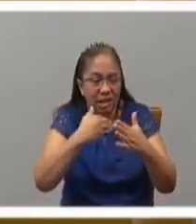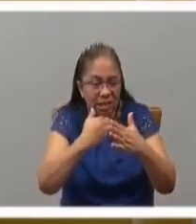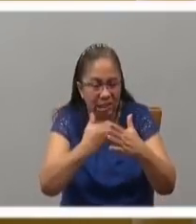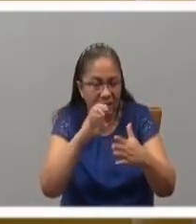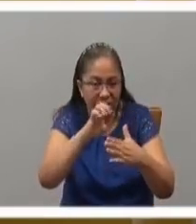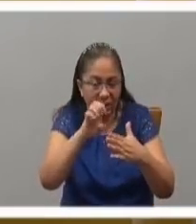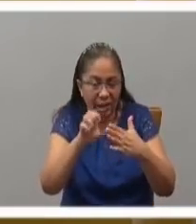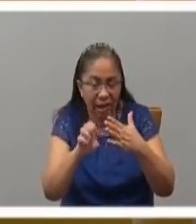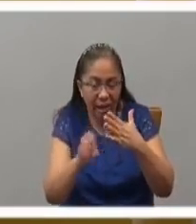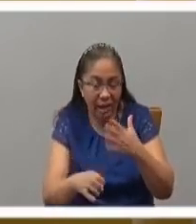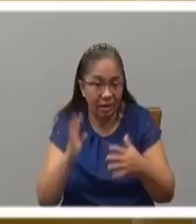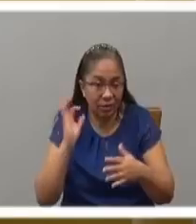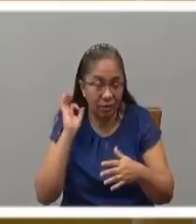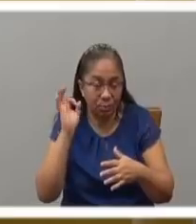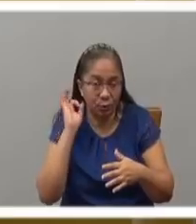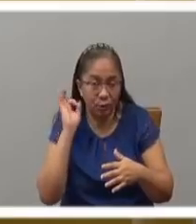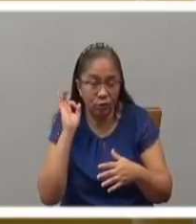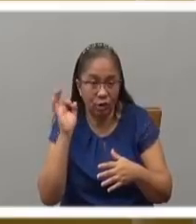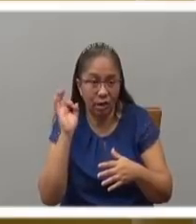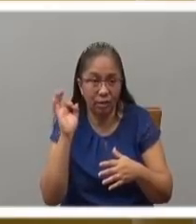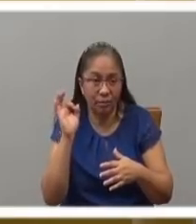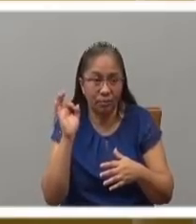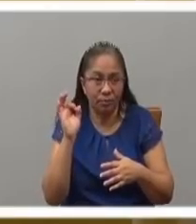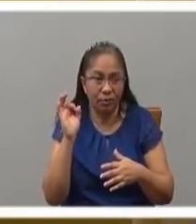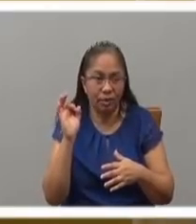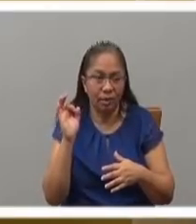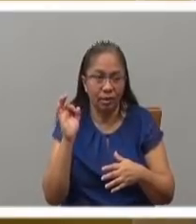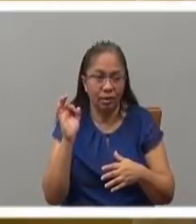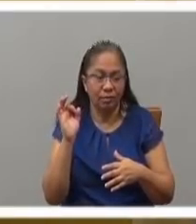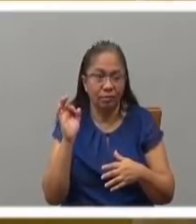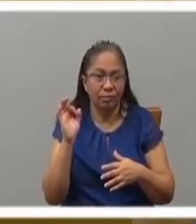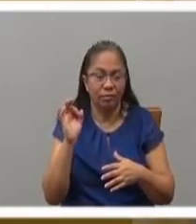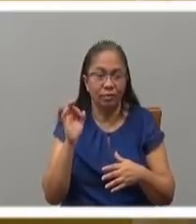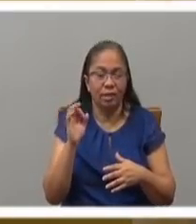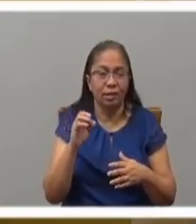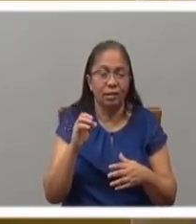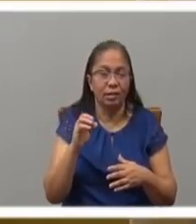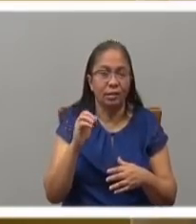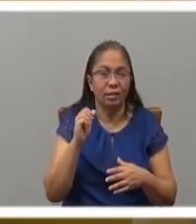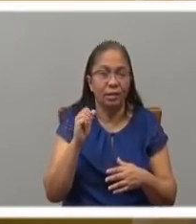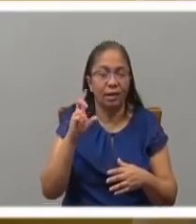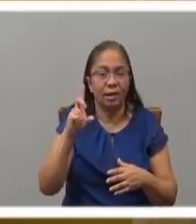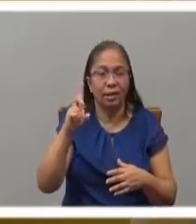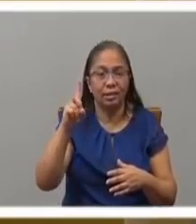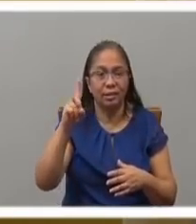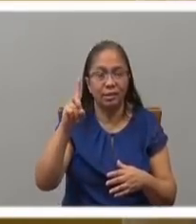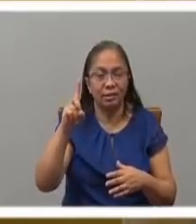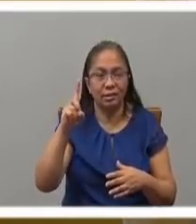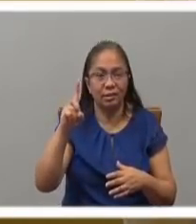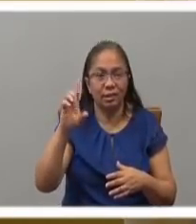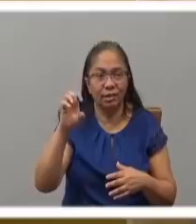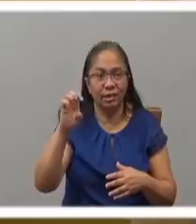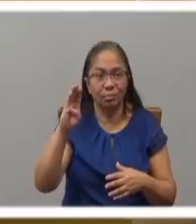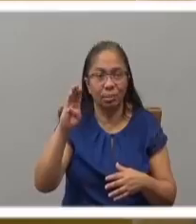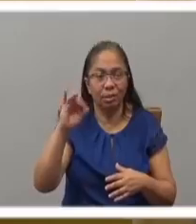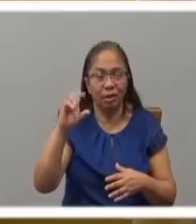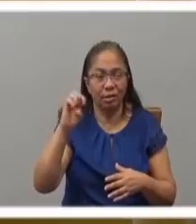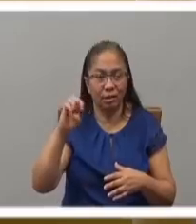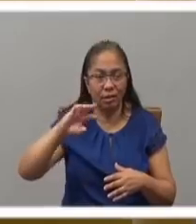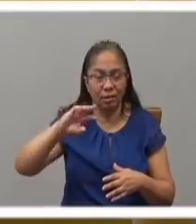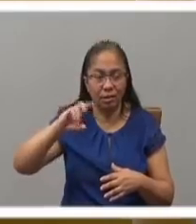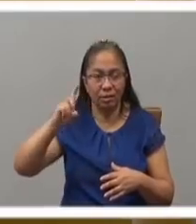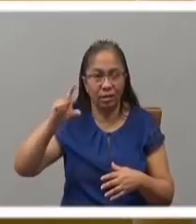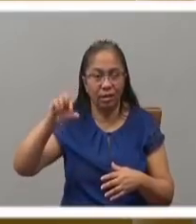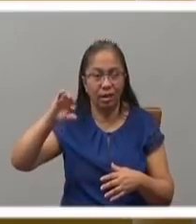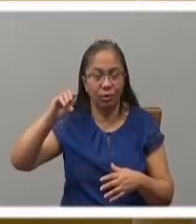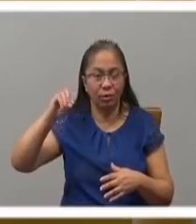the crusade, beloved in Christ, and Debbie DeRosa invited all the men to come in so that we could pray for